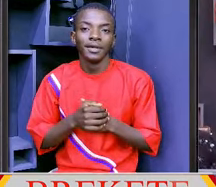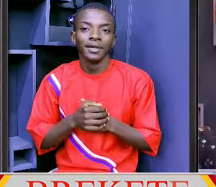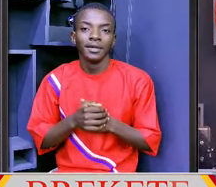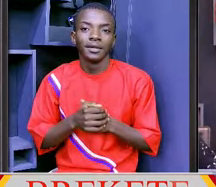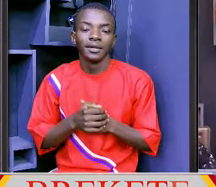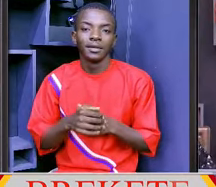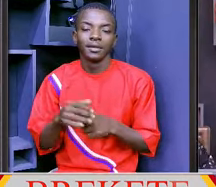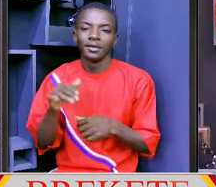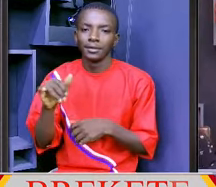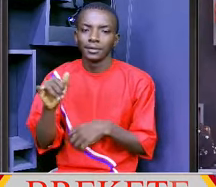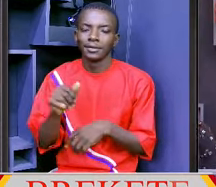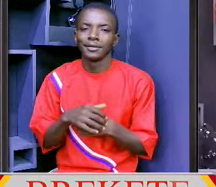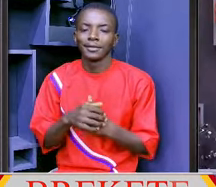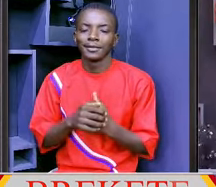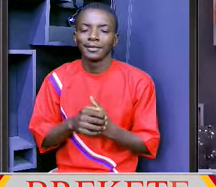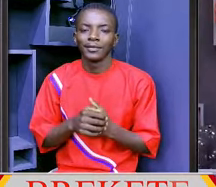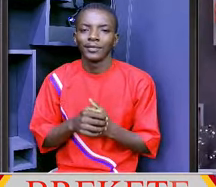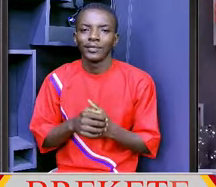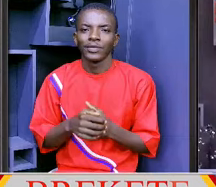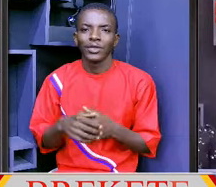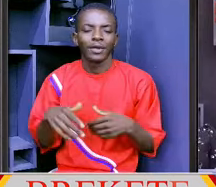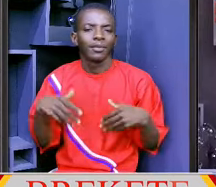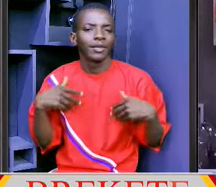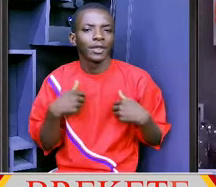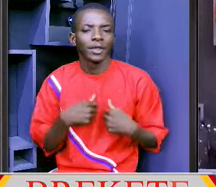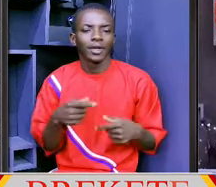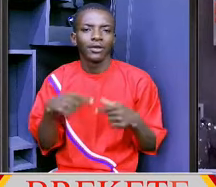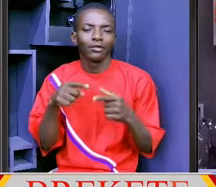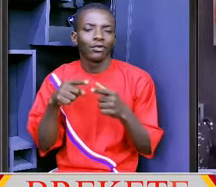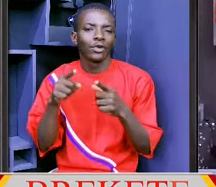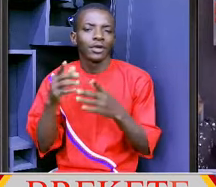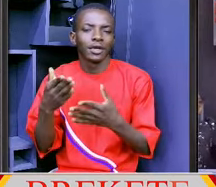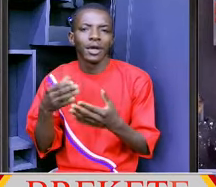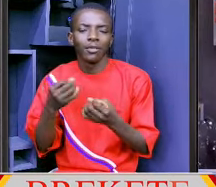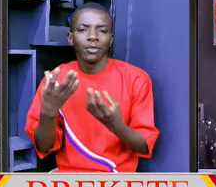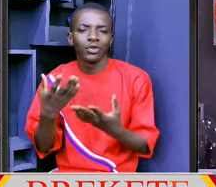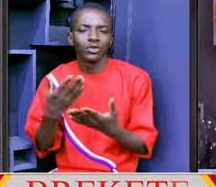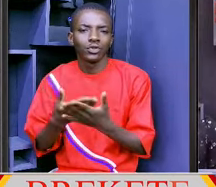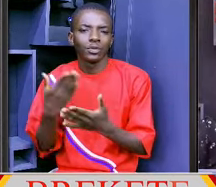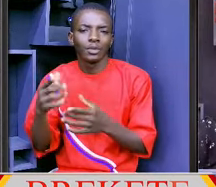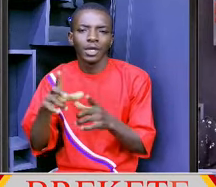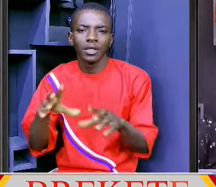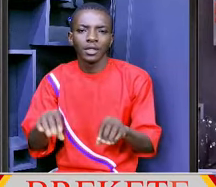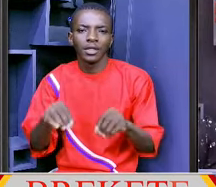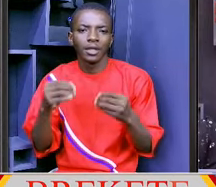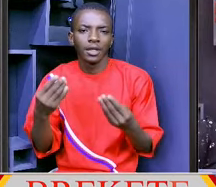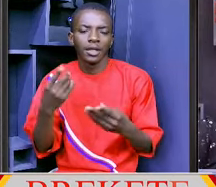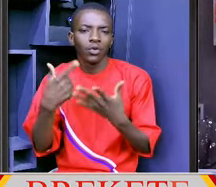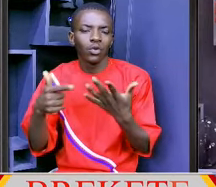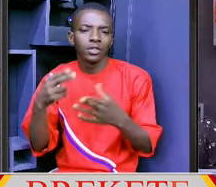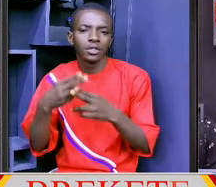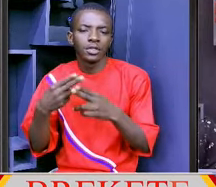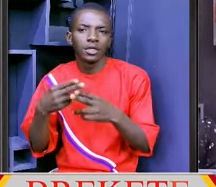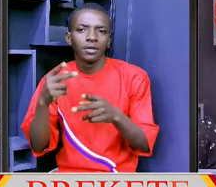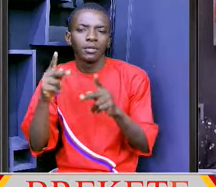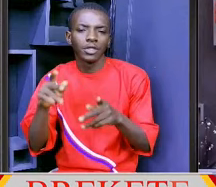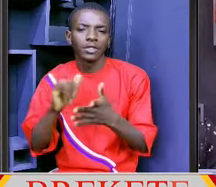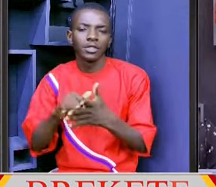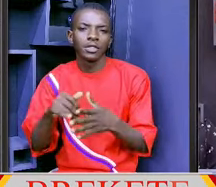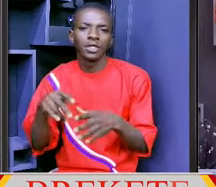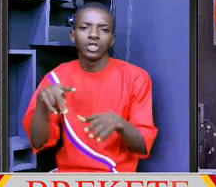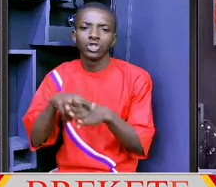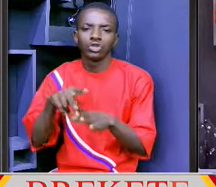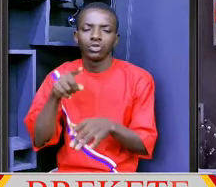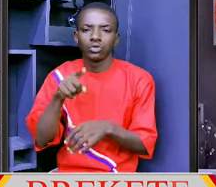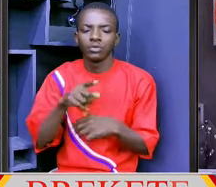that. Yes, sir. Yes, sir. I don't tire to go there. How much you buy the land? And waiting be the name of the person who dupe